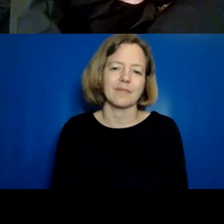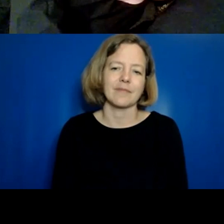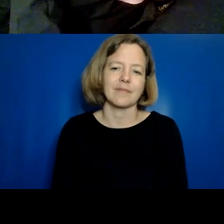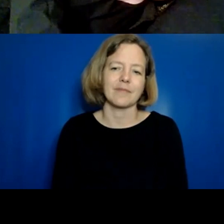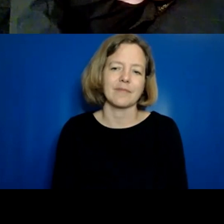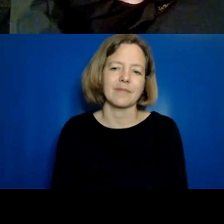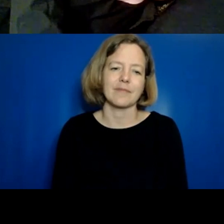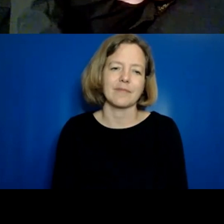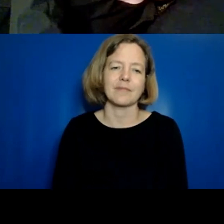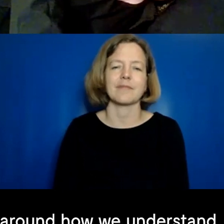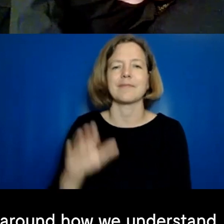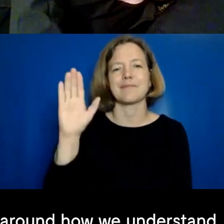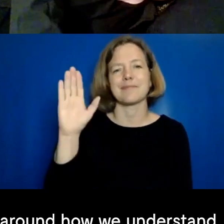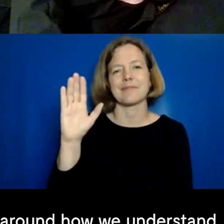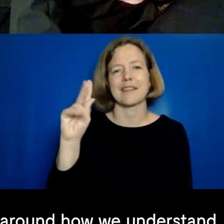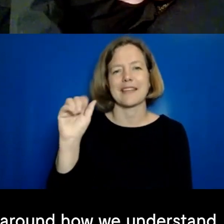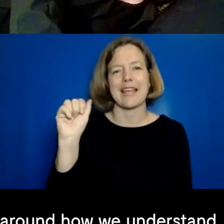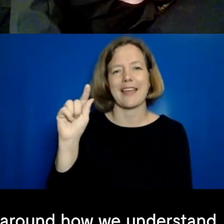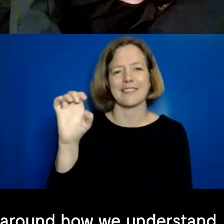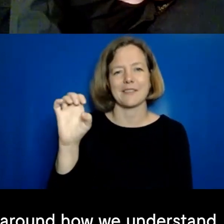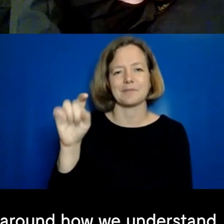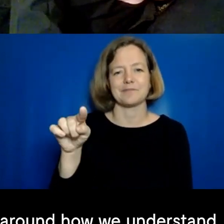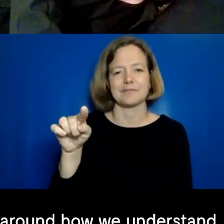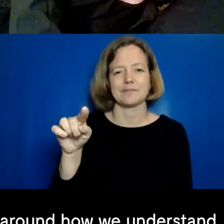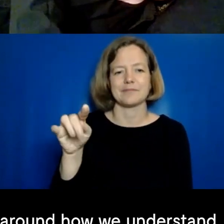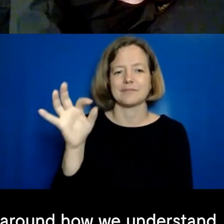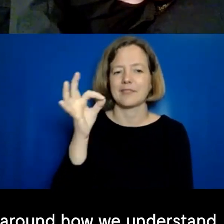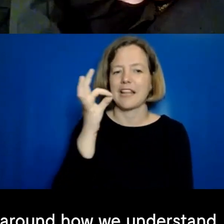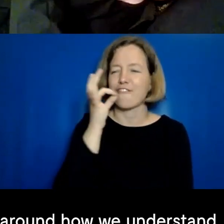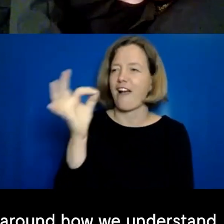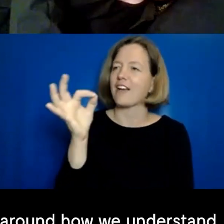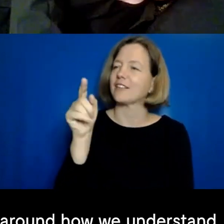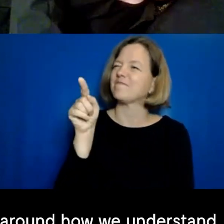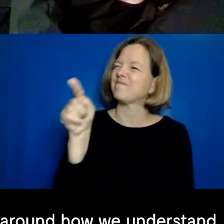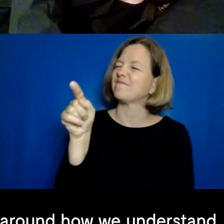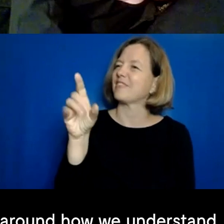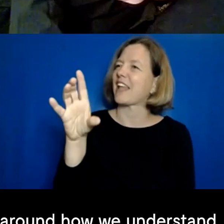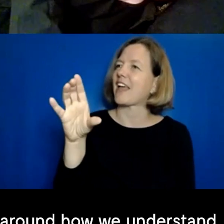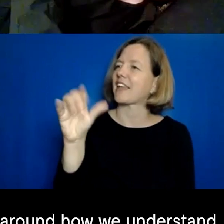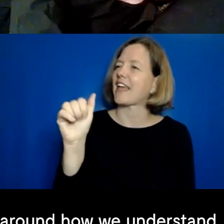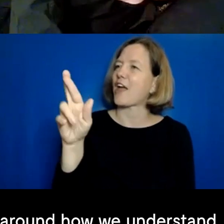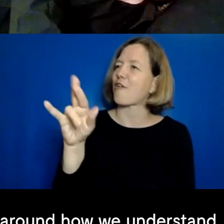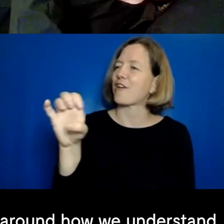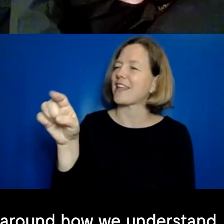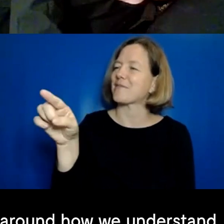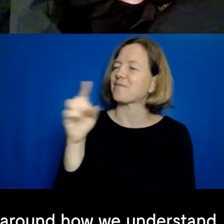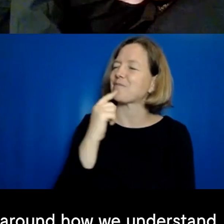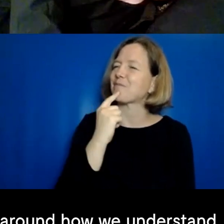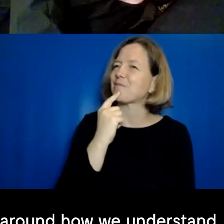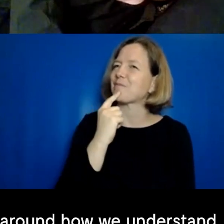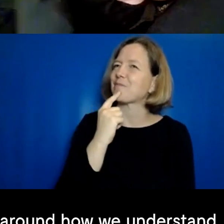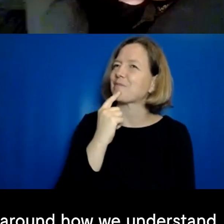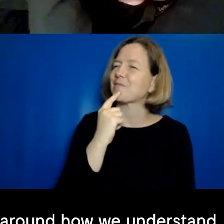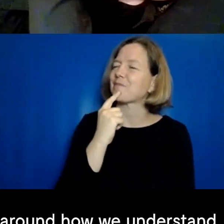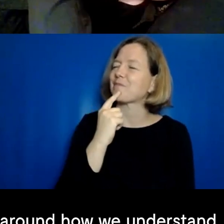This is Kate speaking again. So, Carrie, is your provocation around how we